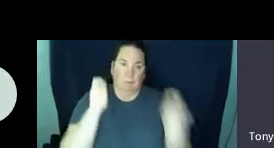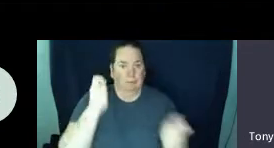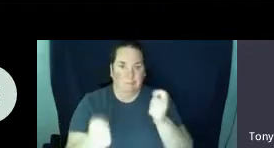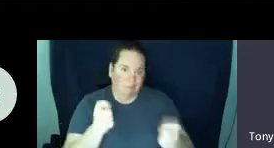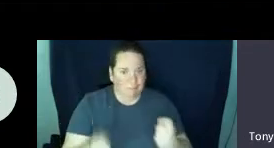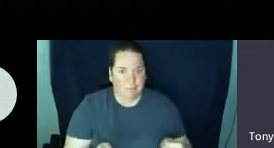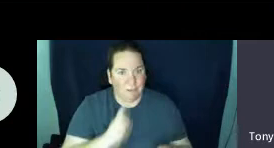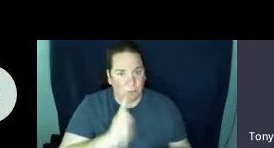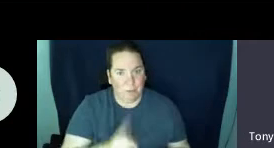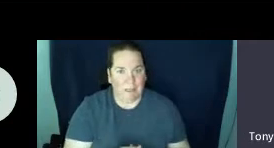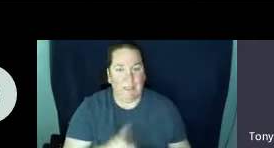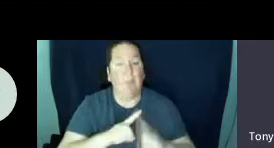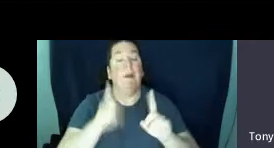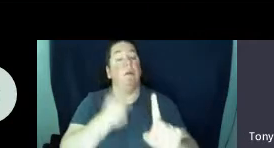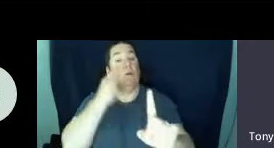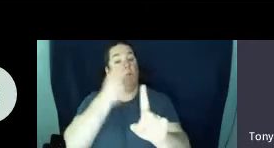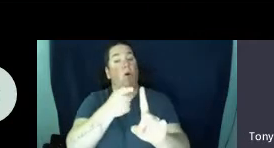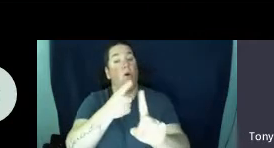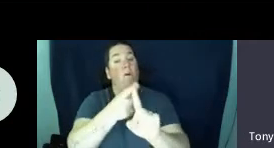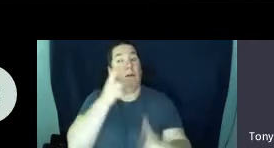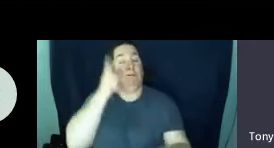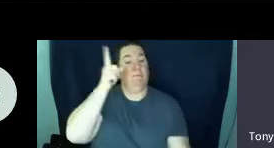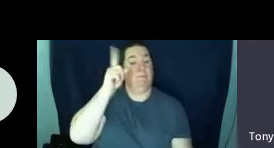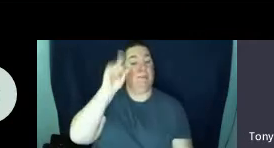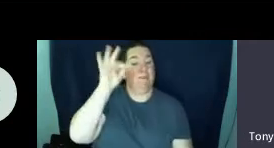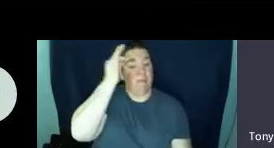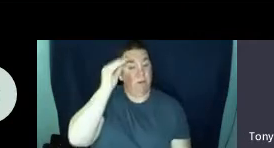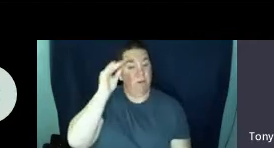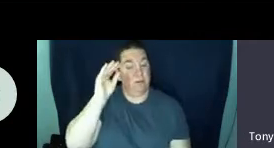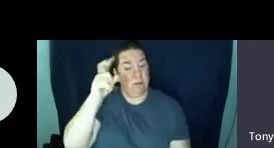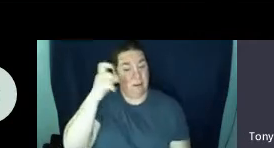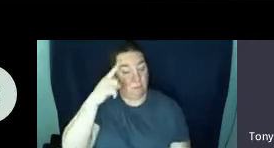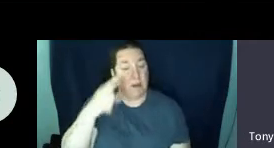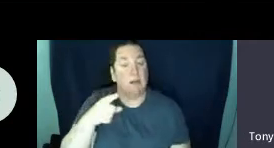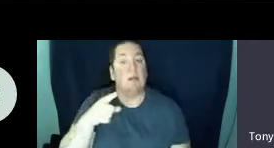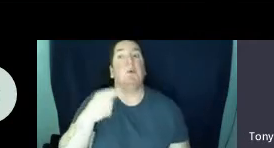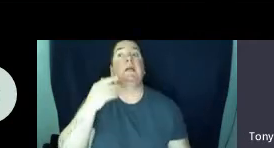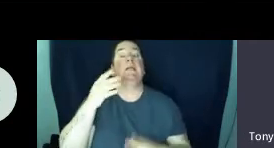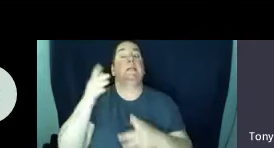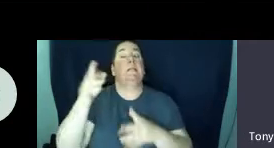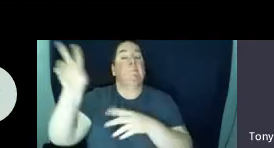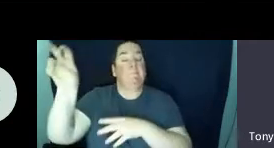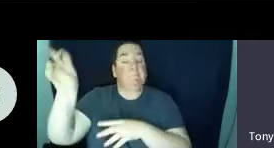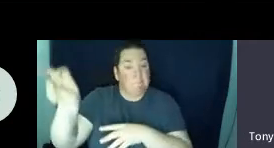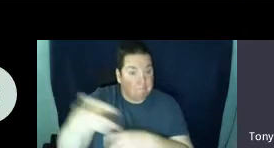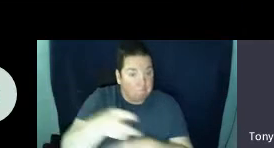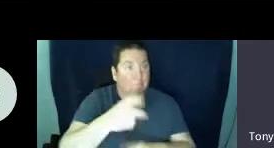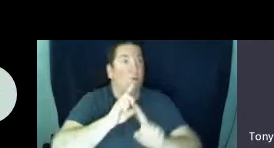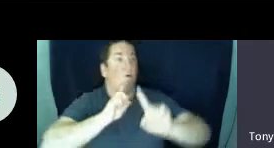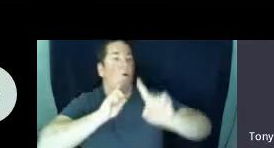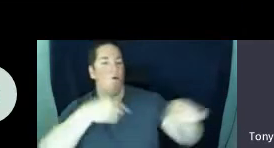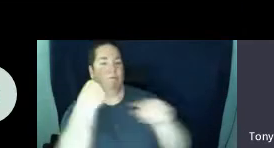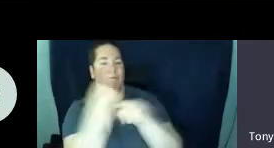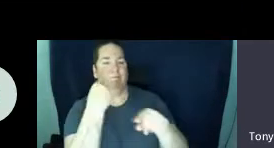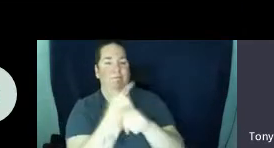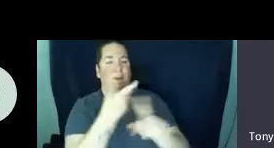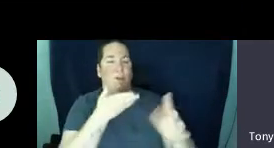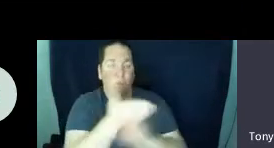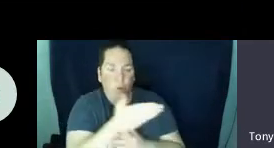the goal, what we've heard from the federal government is that we will move to a place where they're ordered normally, and then it would be up